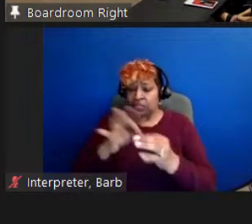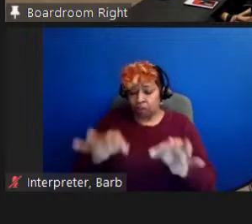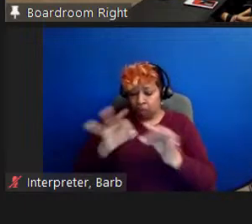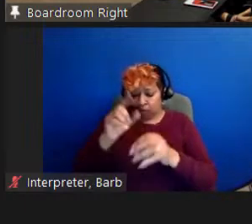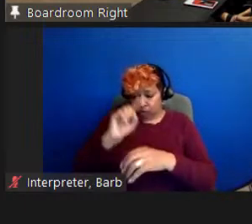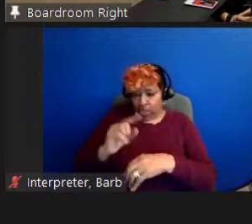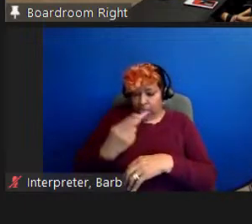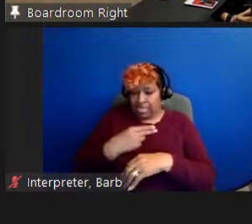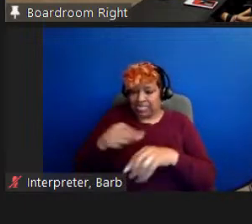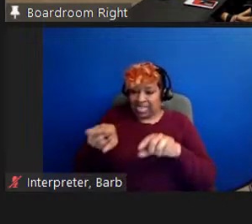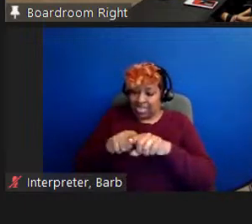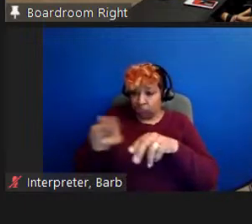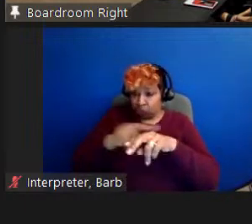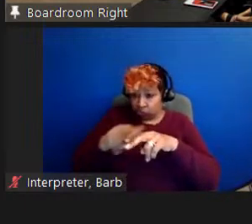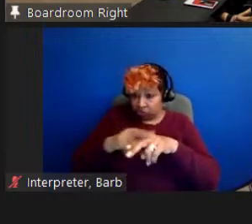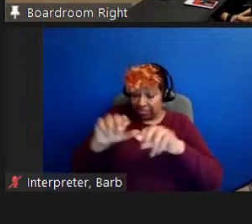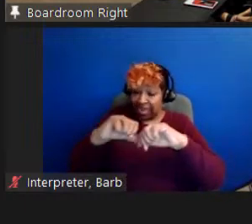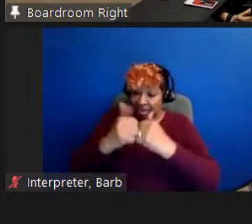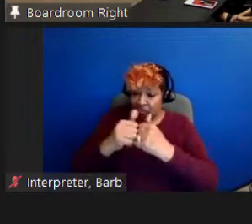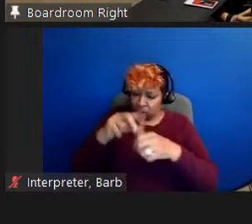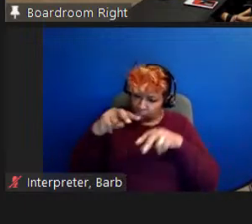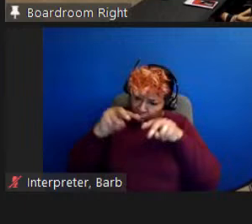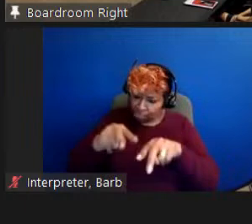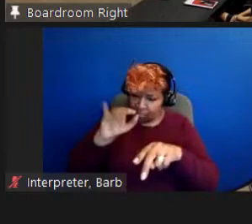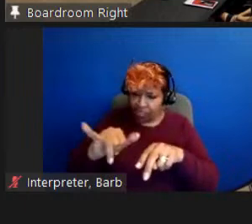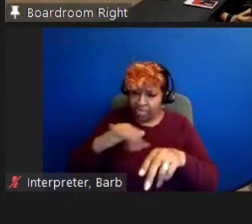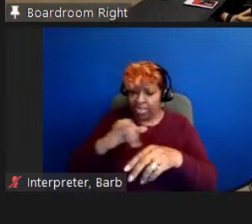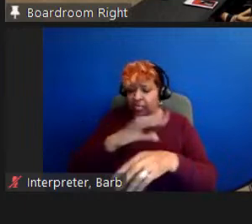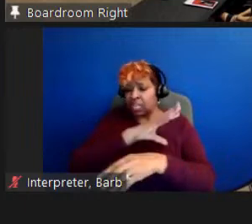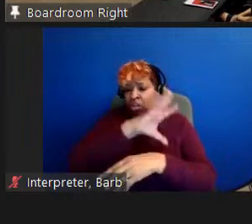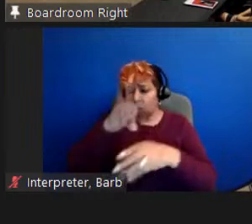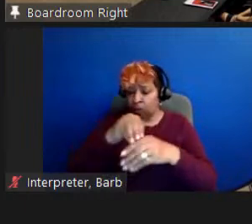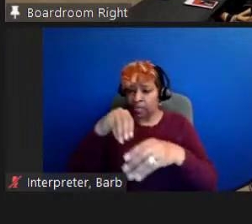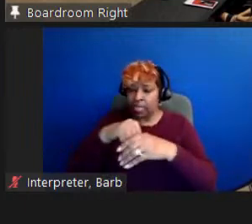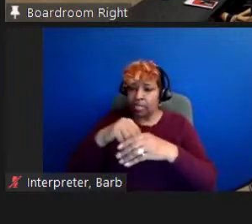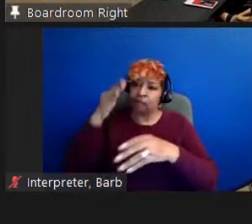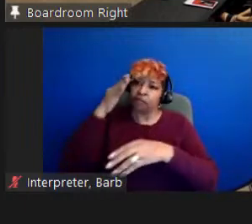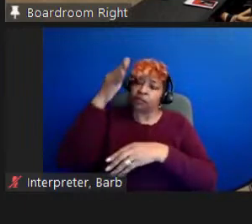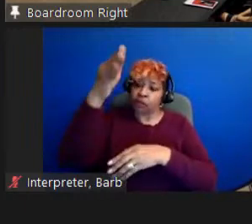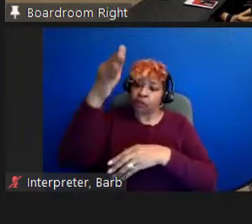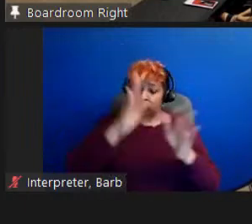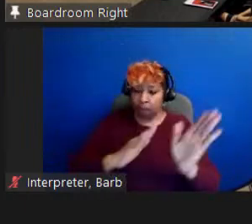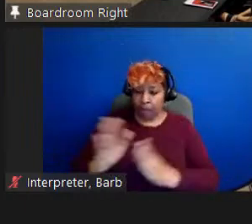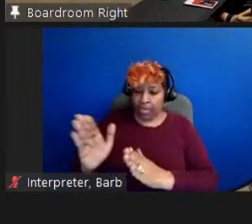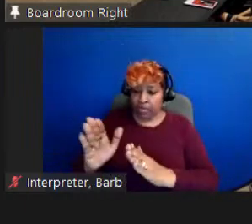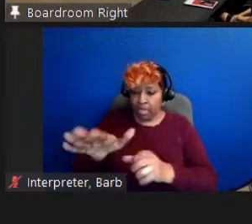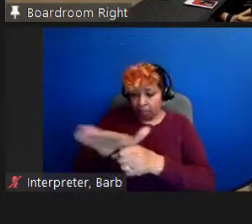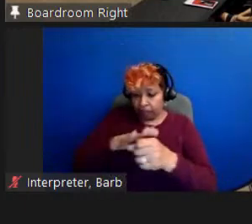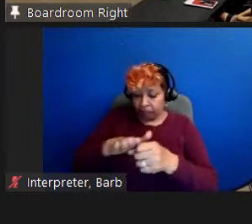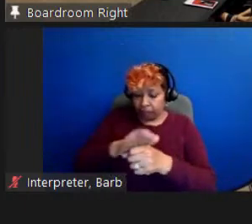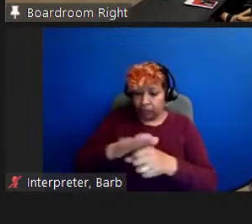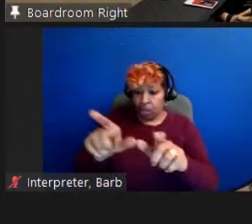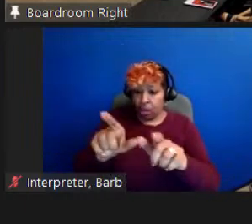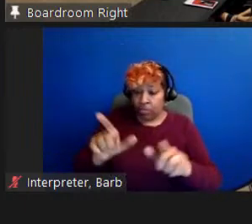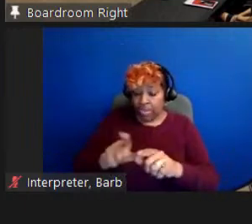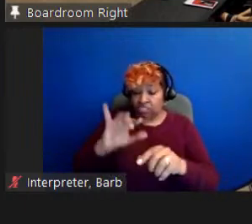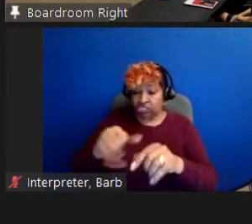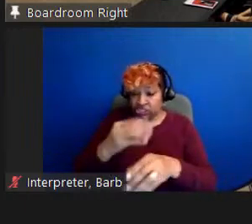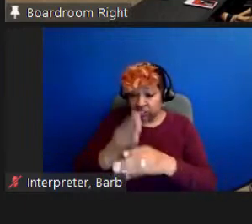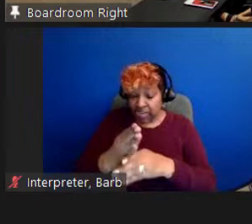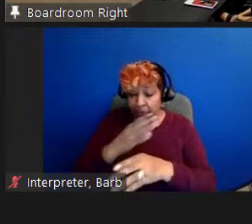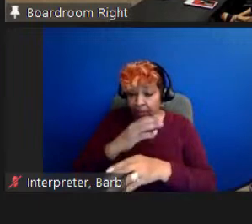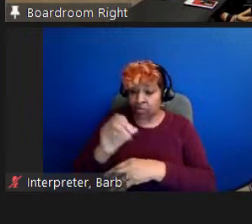to look at that and incorporate that in our long-term planning. The location of jobs and racial residency patterns are not